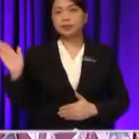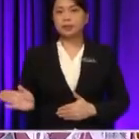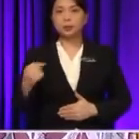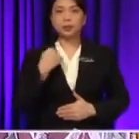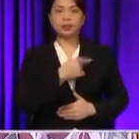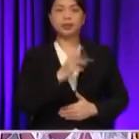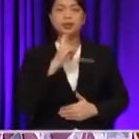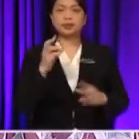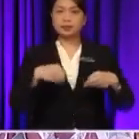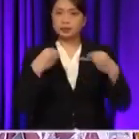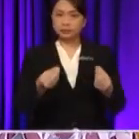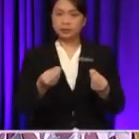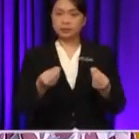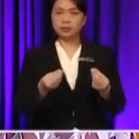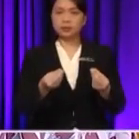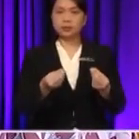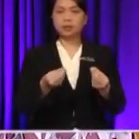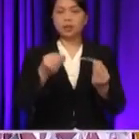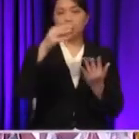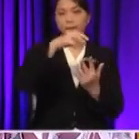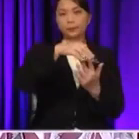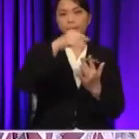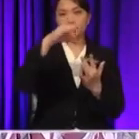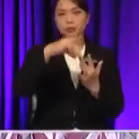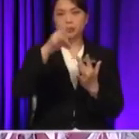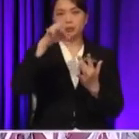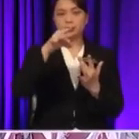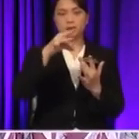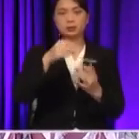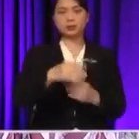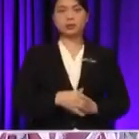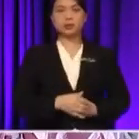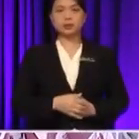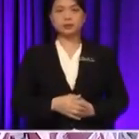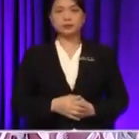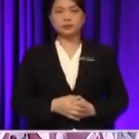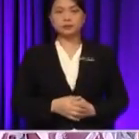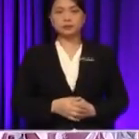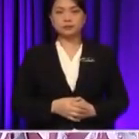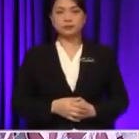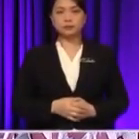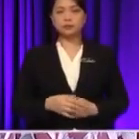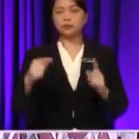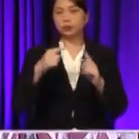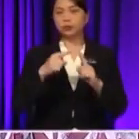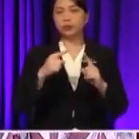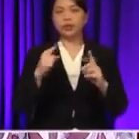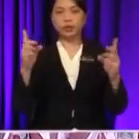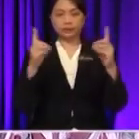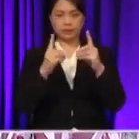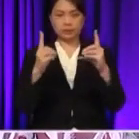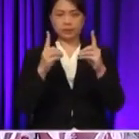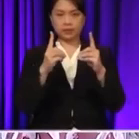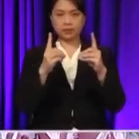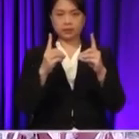given options to choose whether our favorite way to communicate is through face-to-face conversation, SMS, short